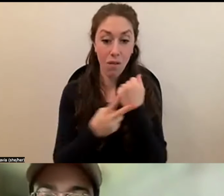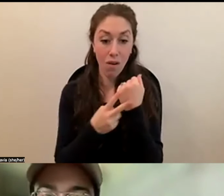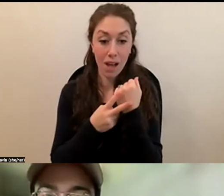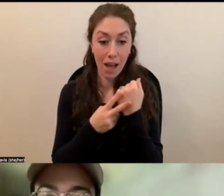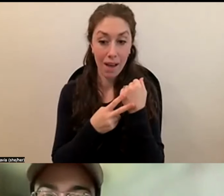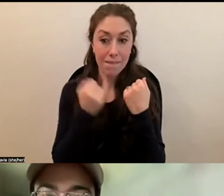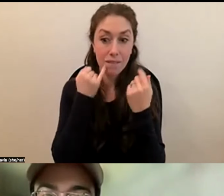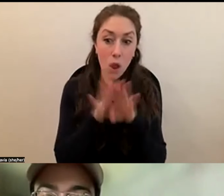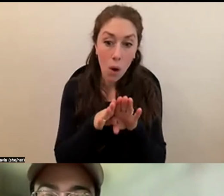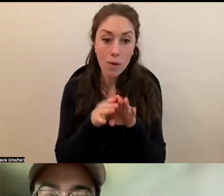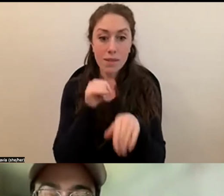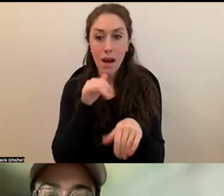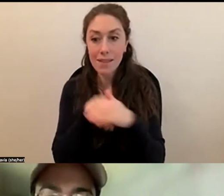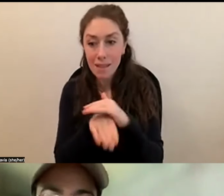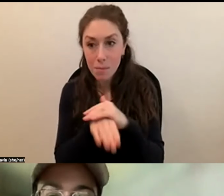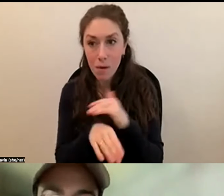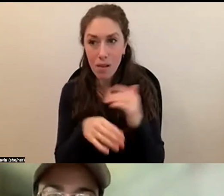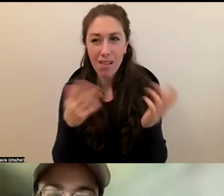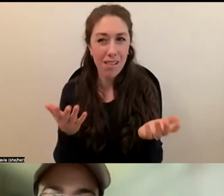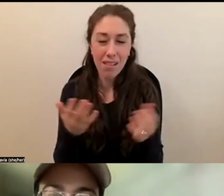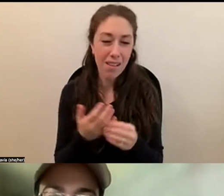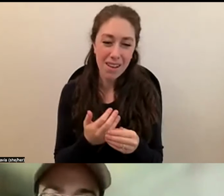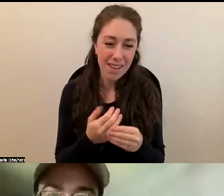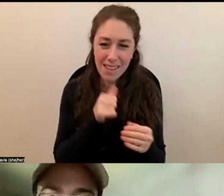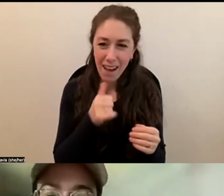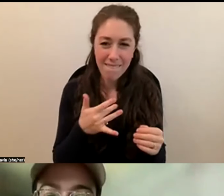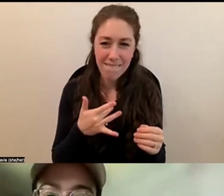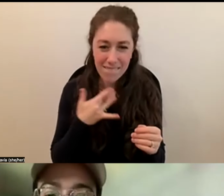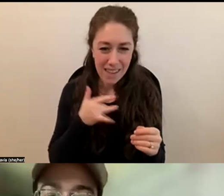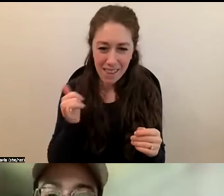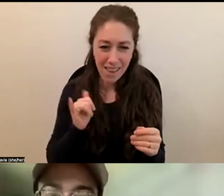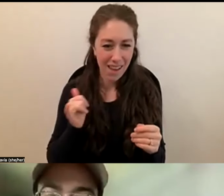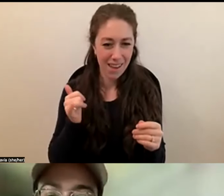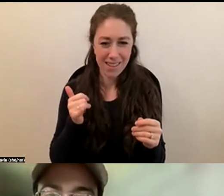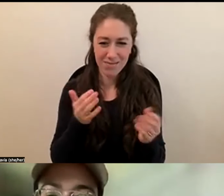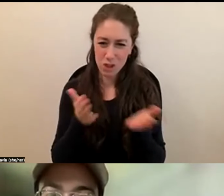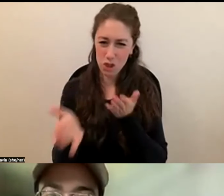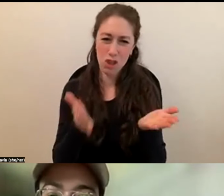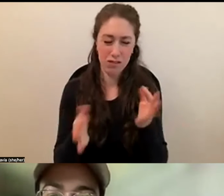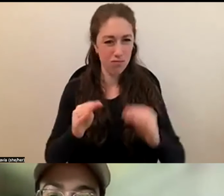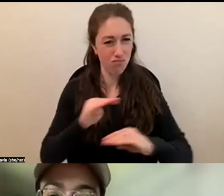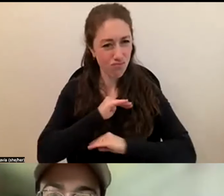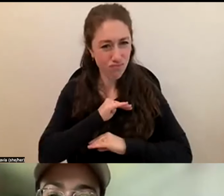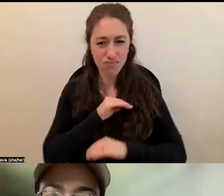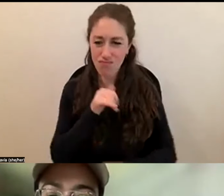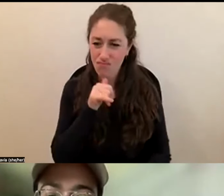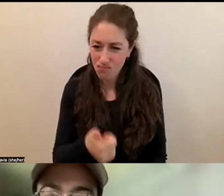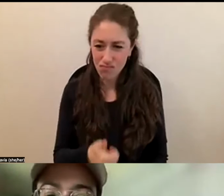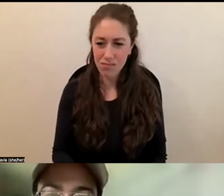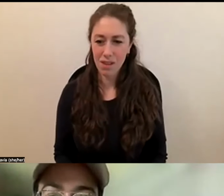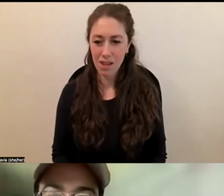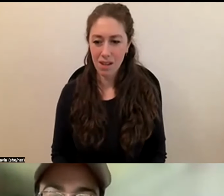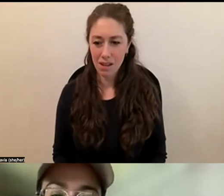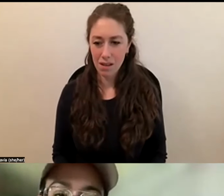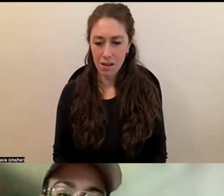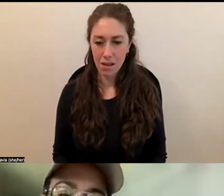closed or that is not accessible doesn't feel like any kind of service, really. I mean, a lot of our project came